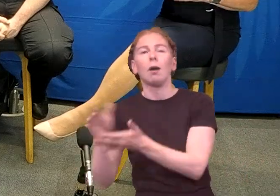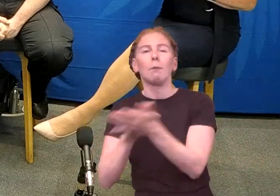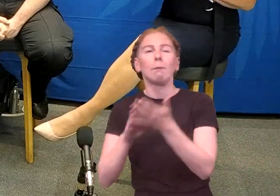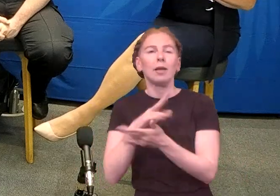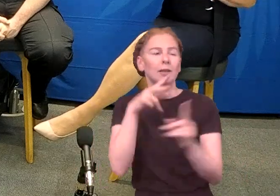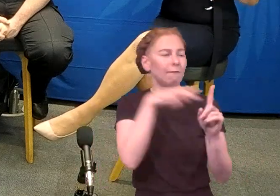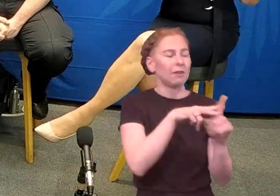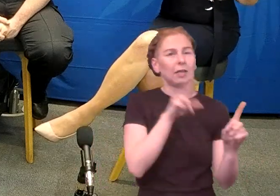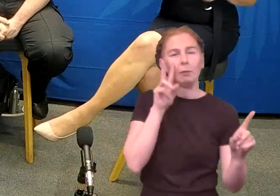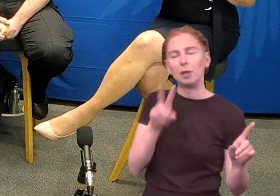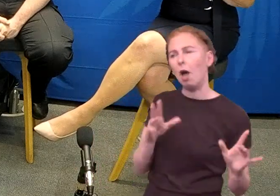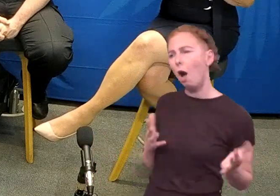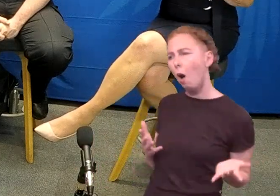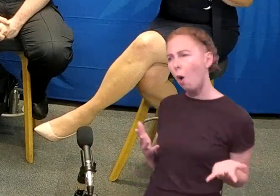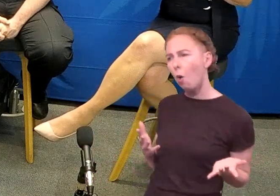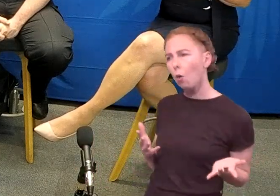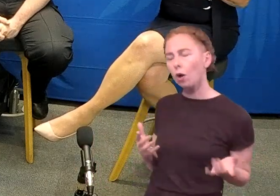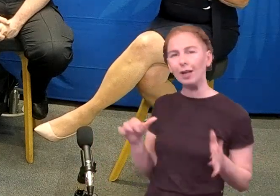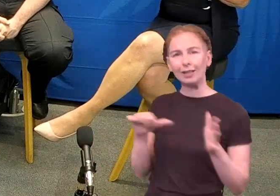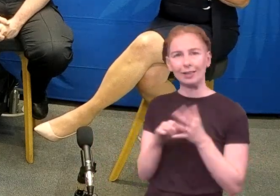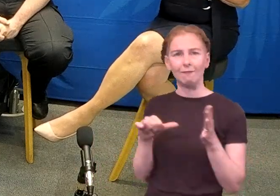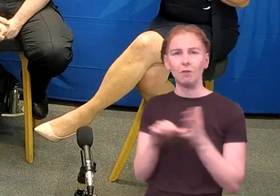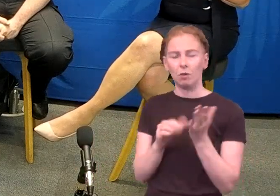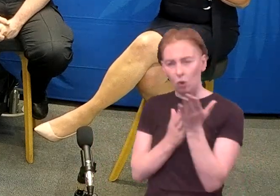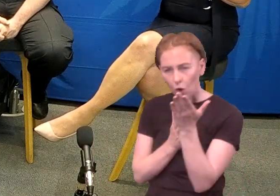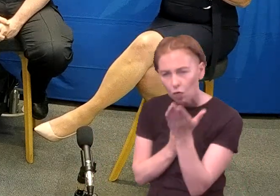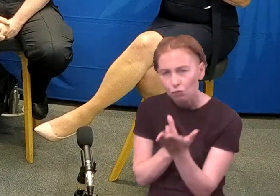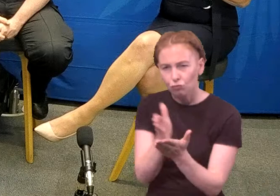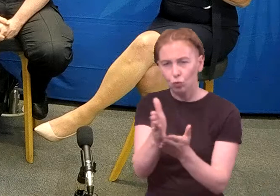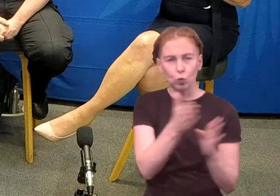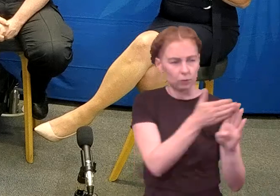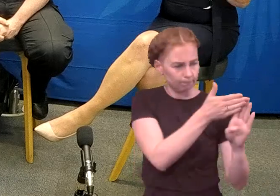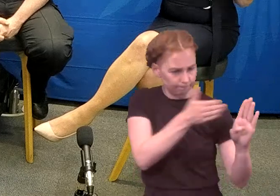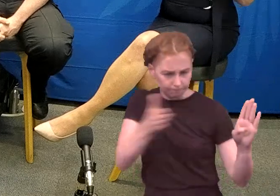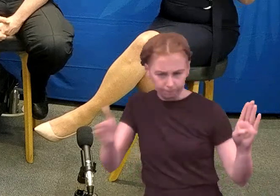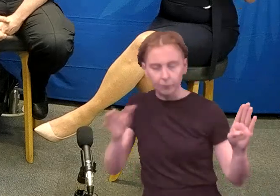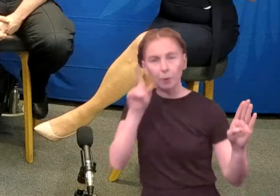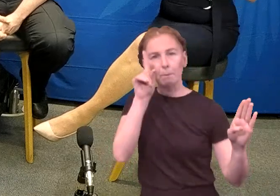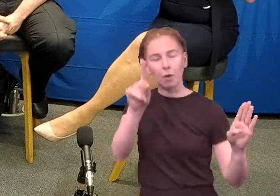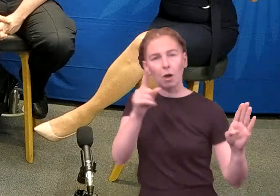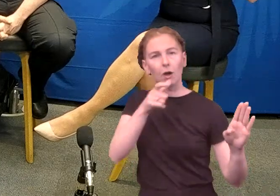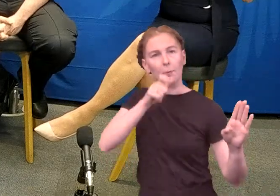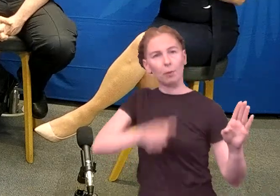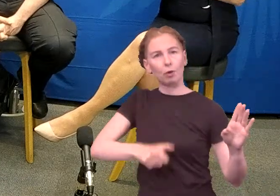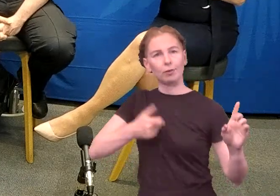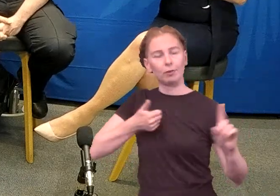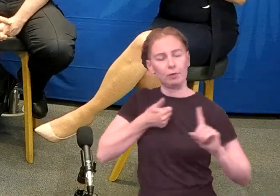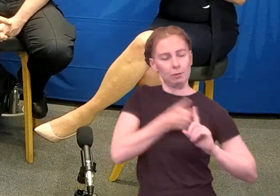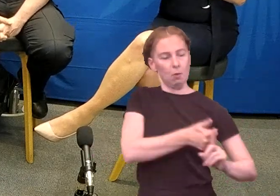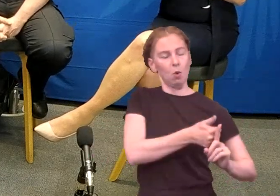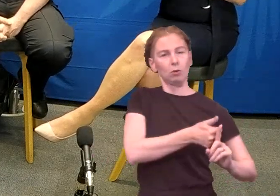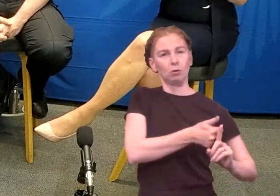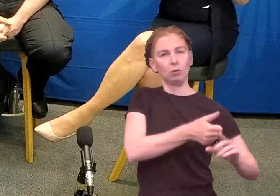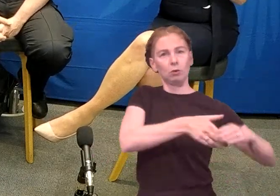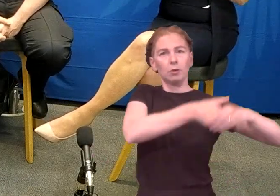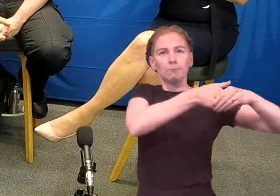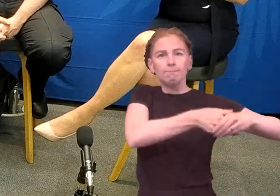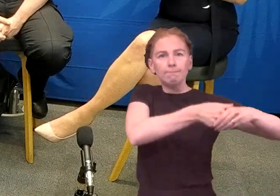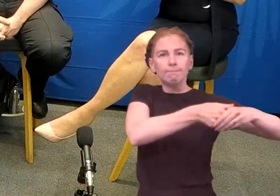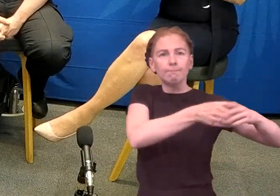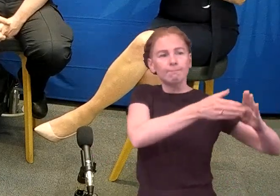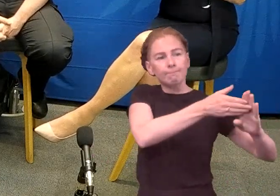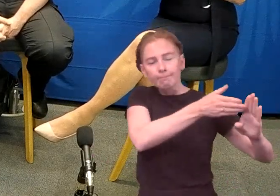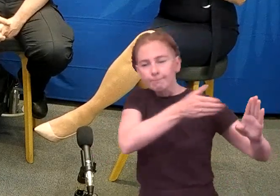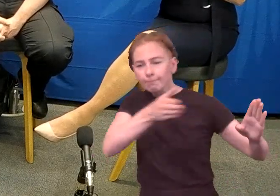journey, but there's been somebody holding their hand through that process, literally, or, virtually, as it